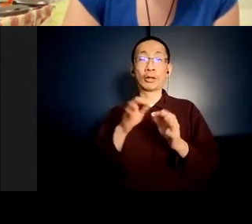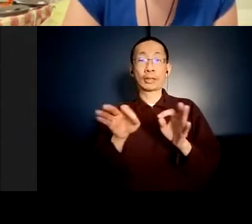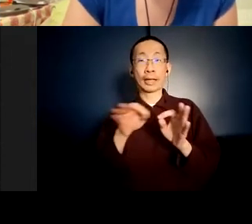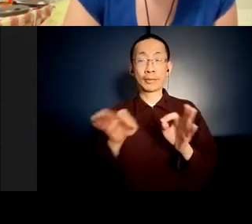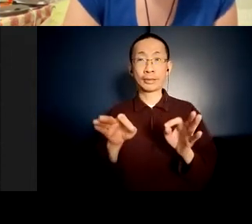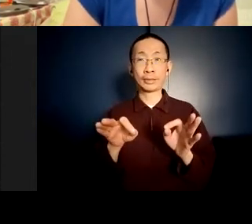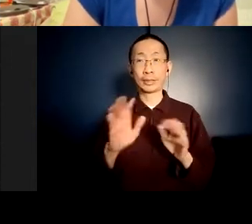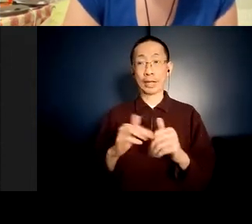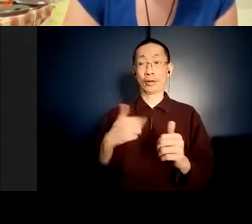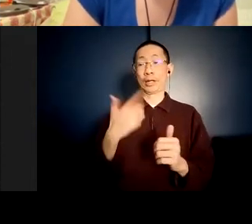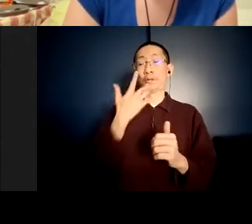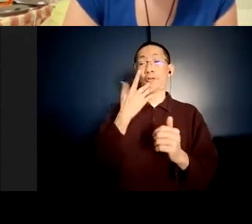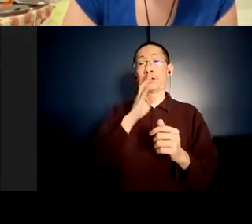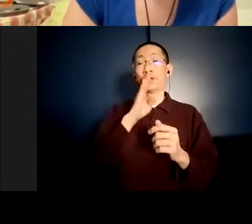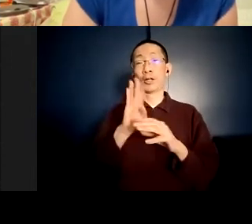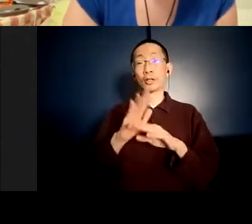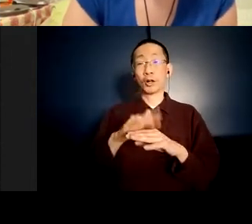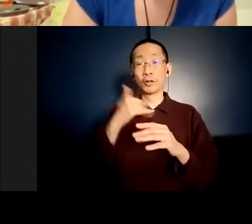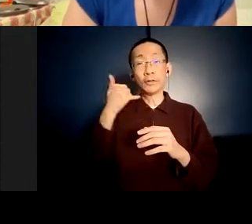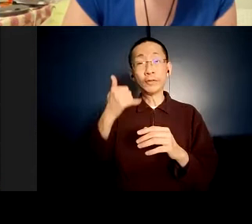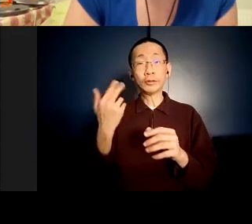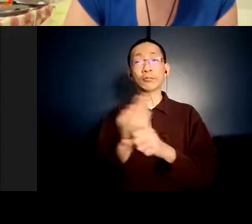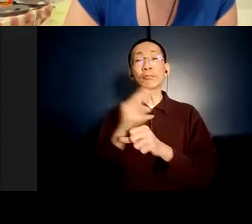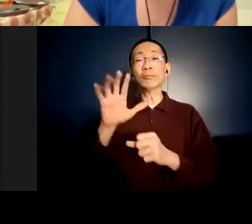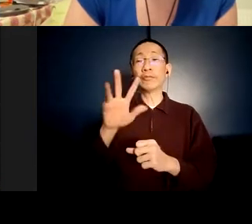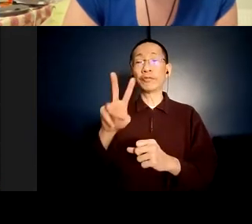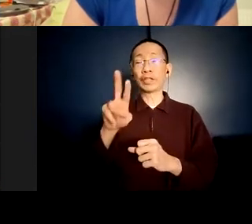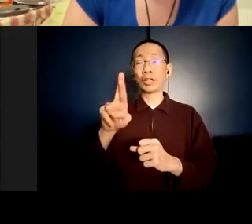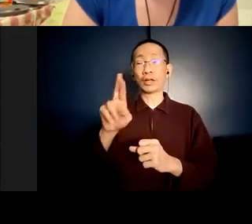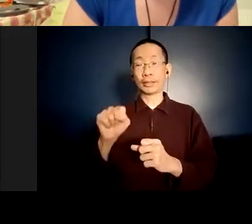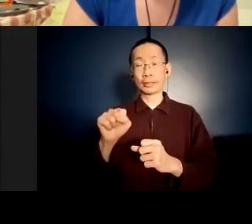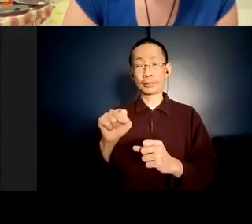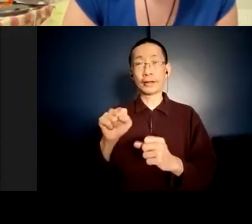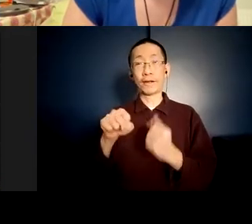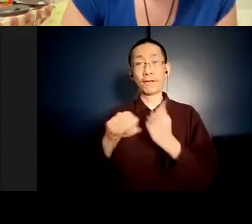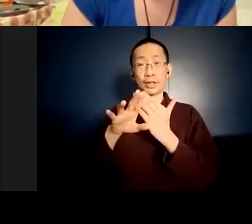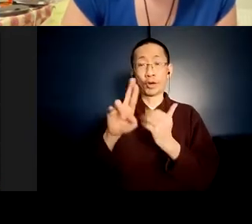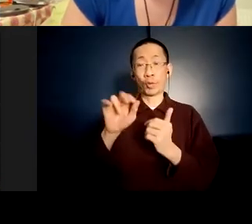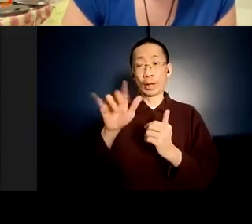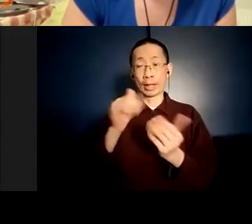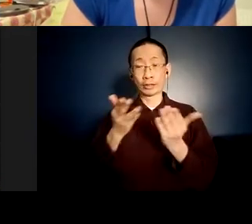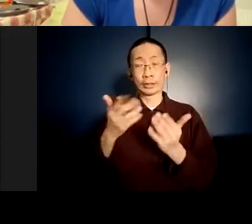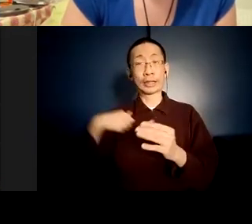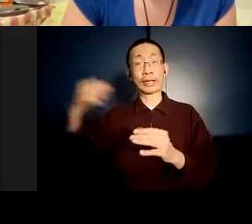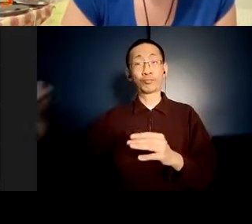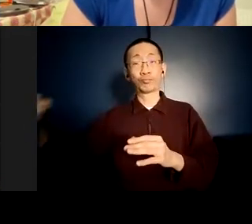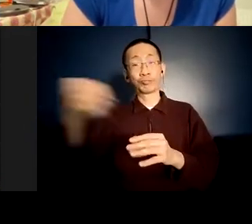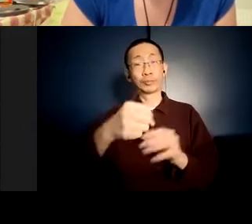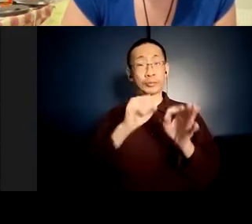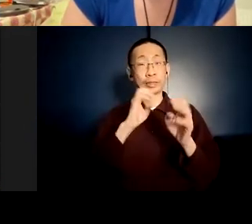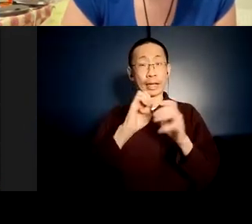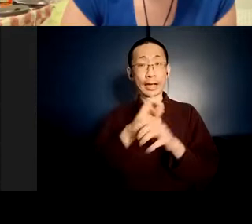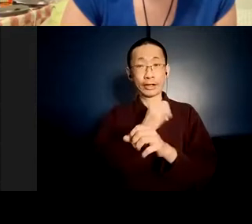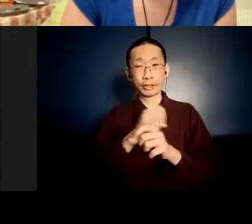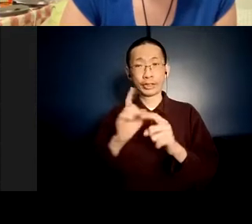that I prefer to talk on the phone is using video relay service, where I get an interpreter to interpret the phone call to